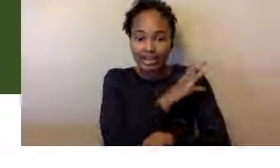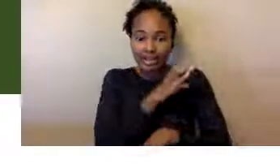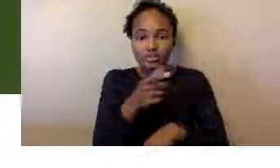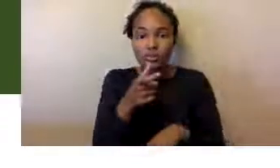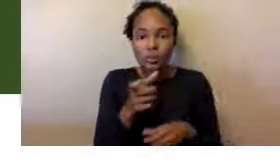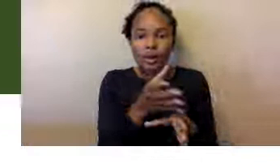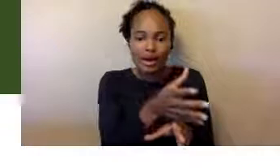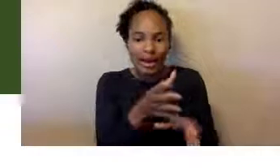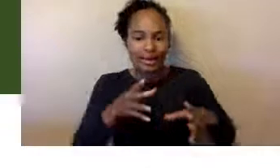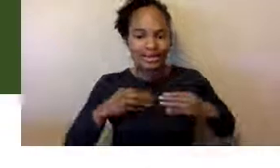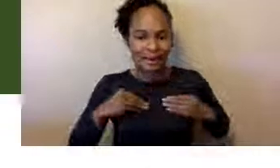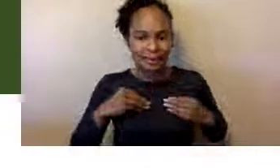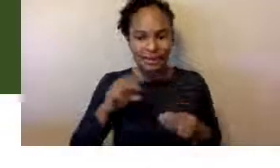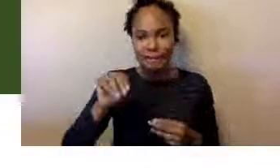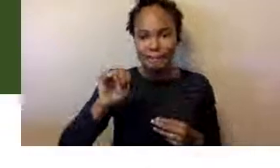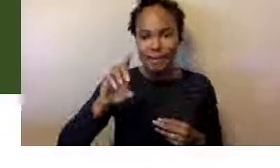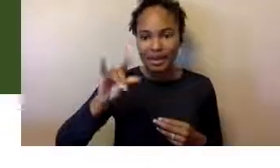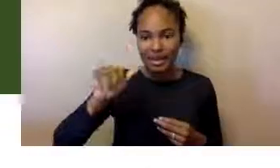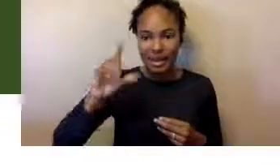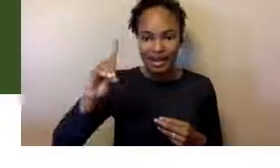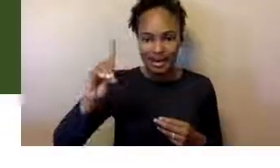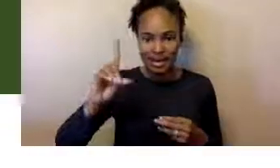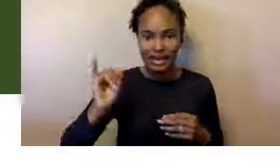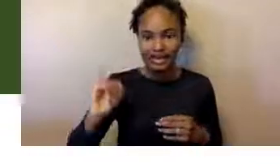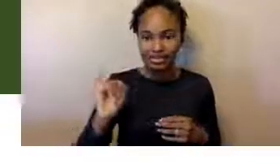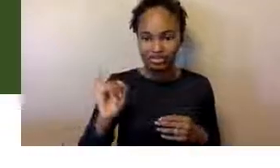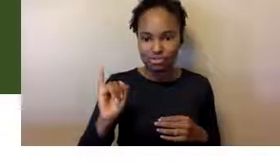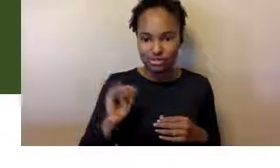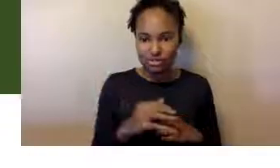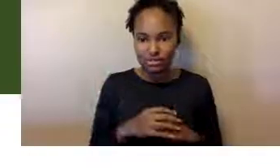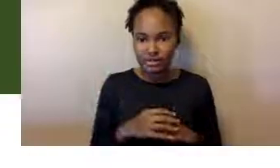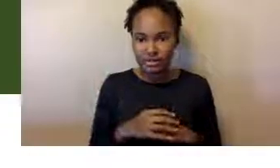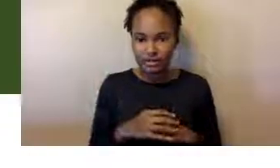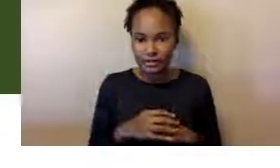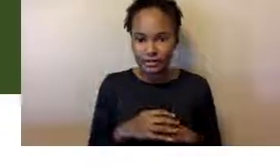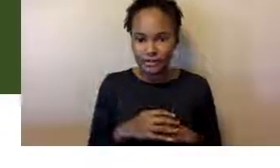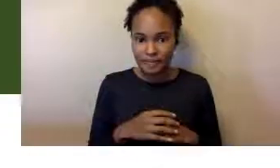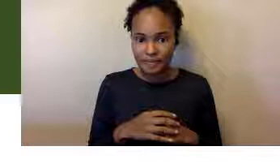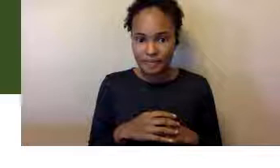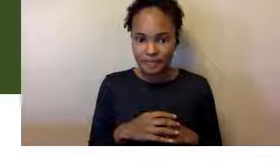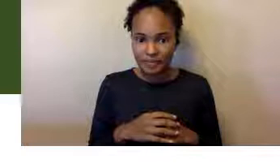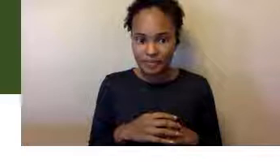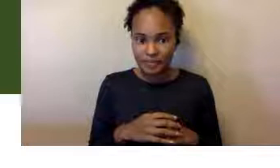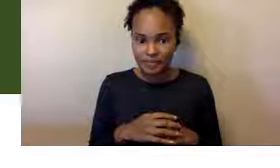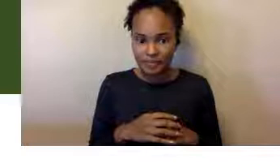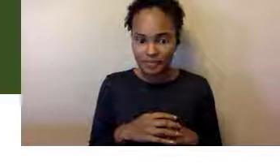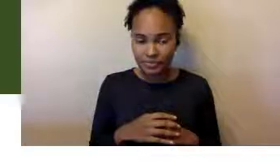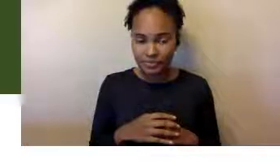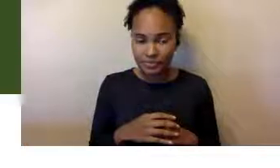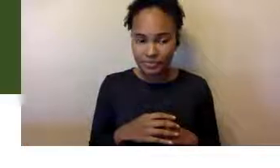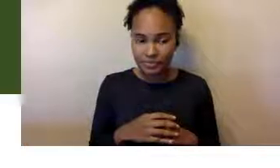insurance. There's a limited number of crisis response staff. It's just